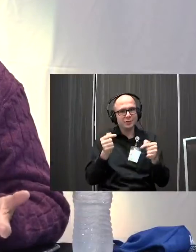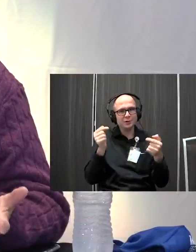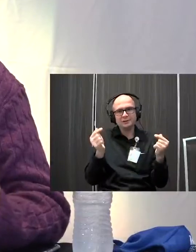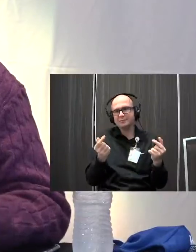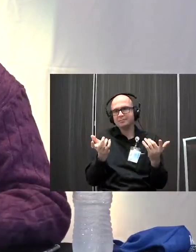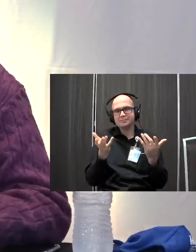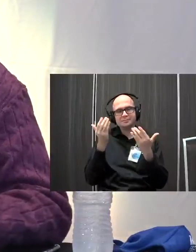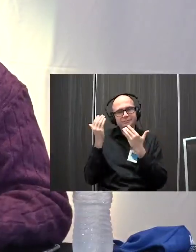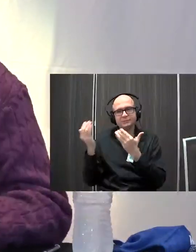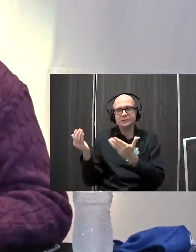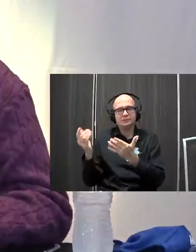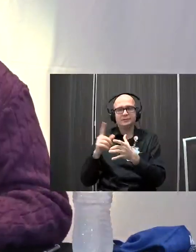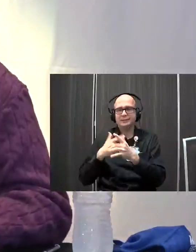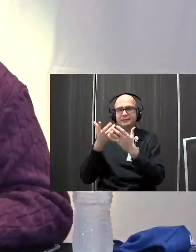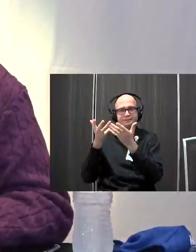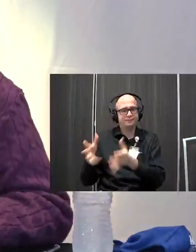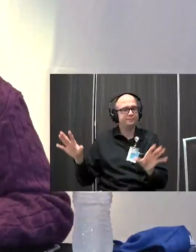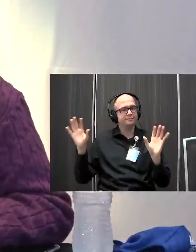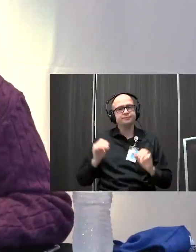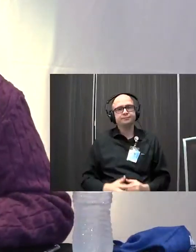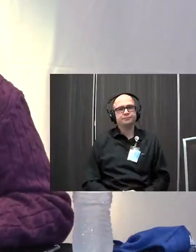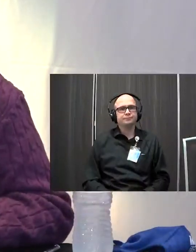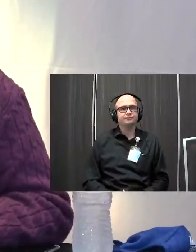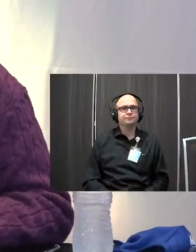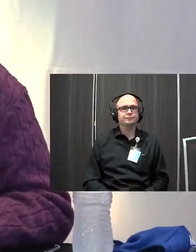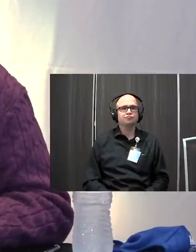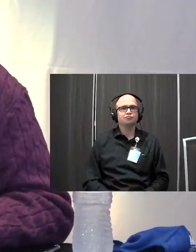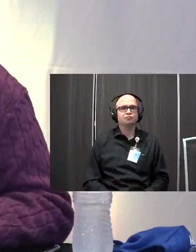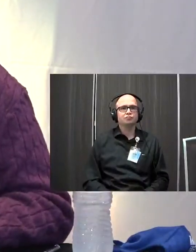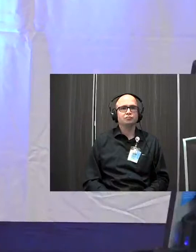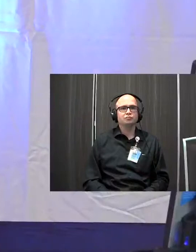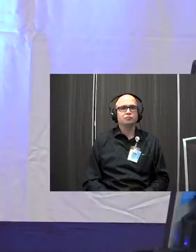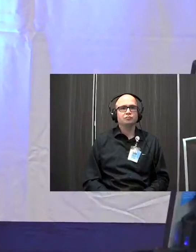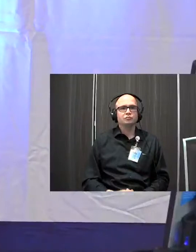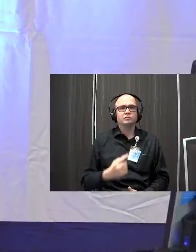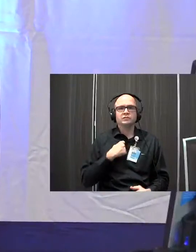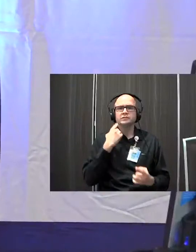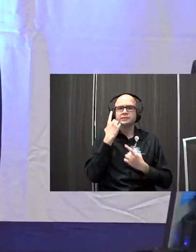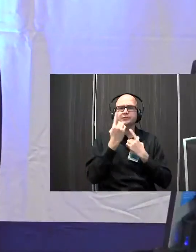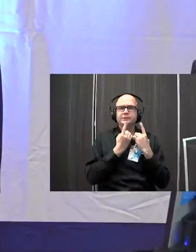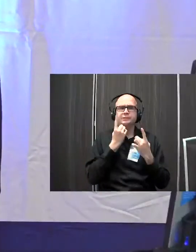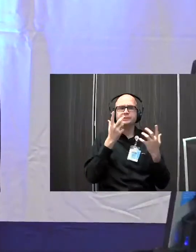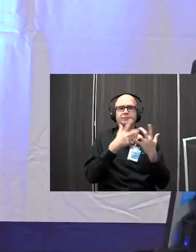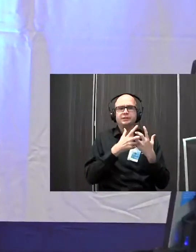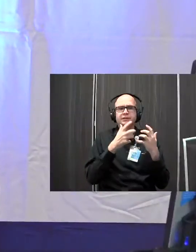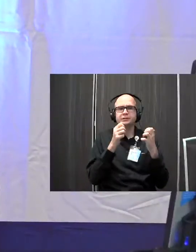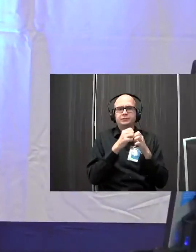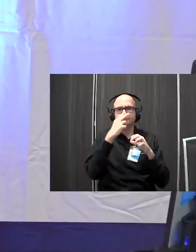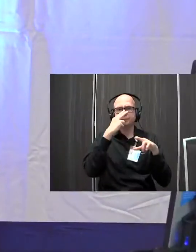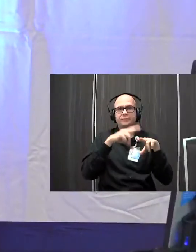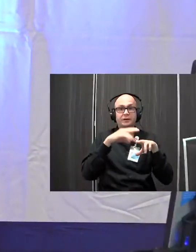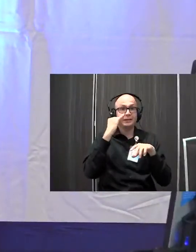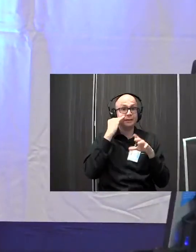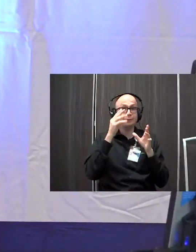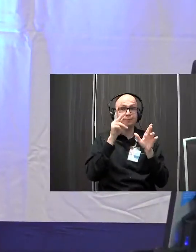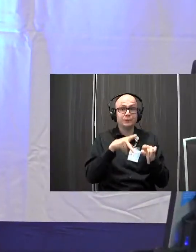get it done, then move on. And yeah. I even wonder if you could pair it up with something that's really fun. Like if the person